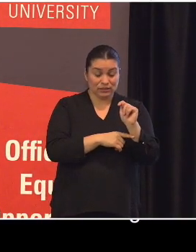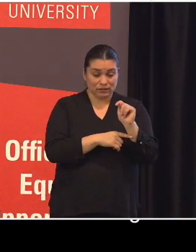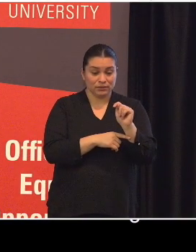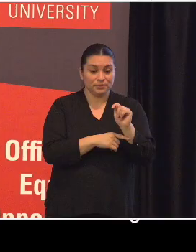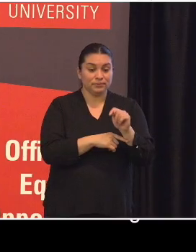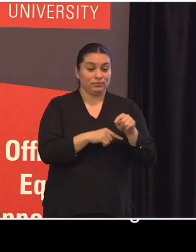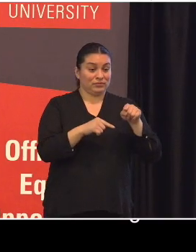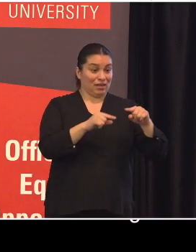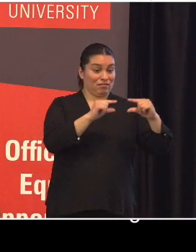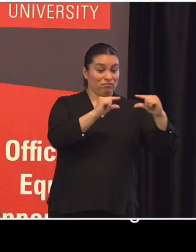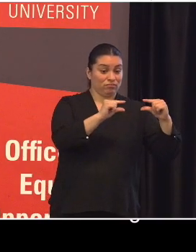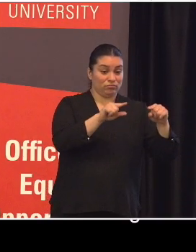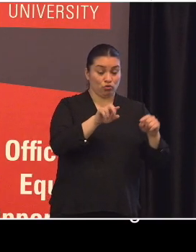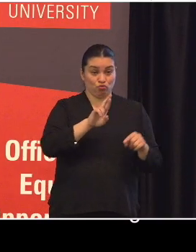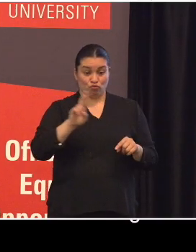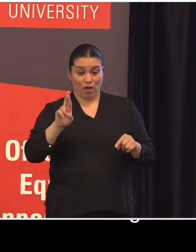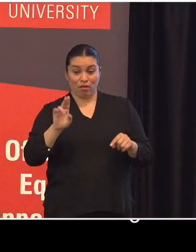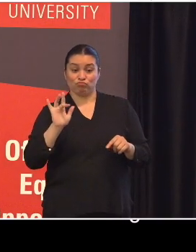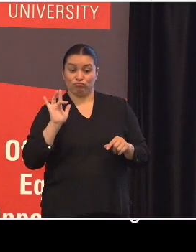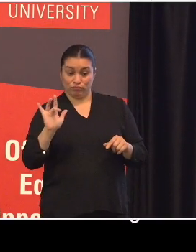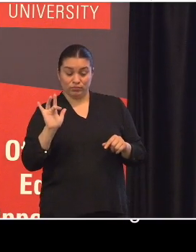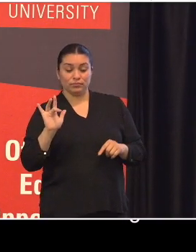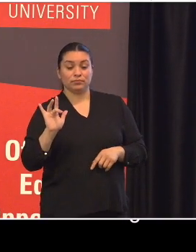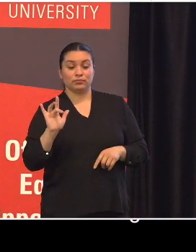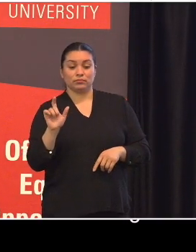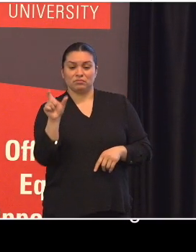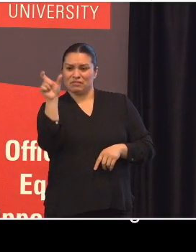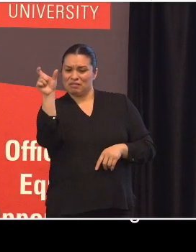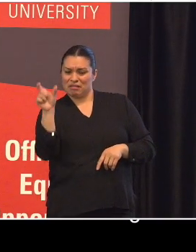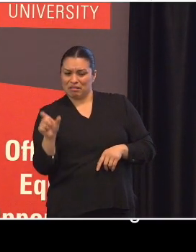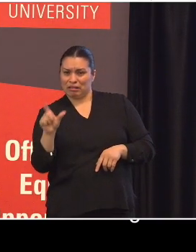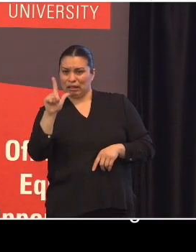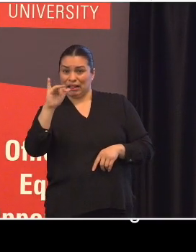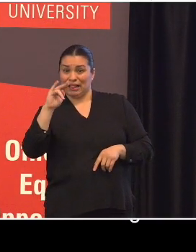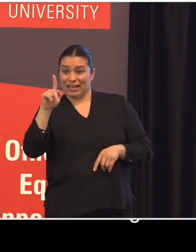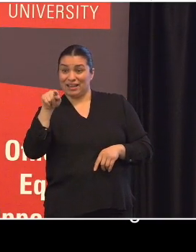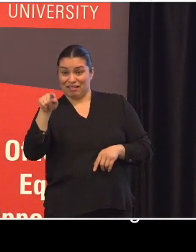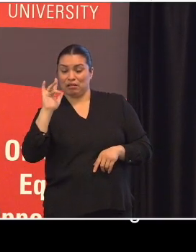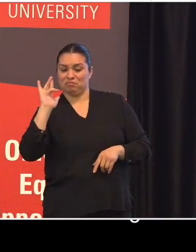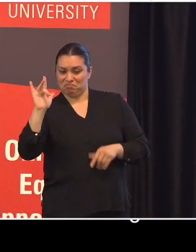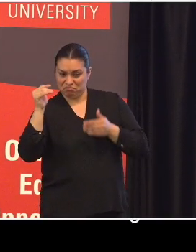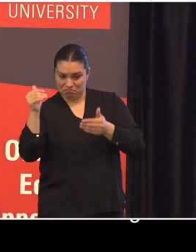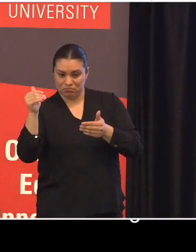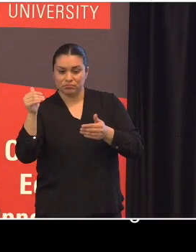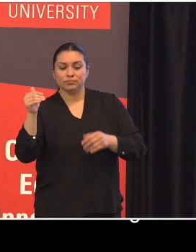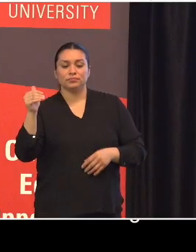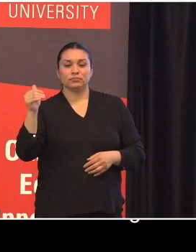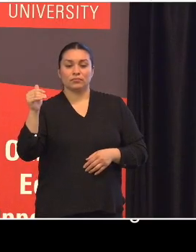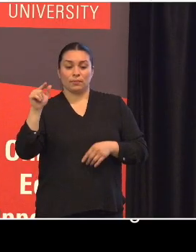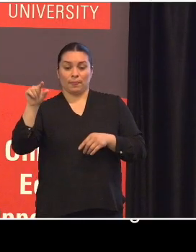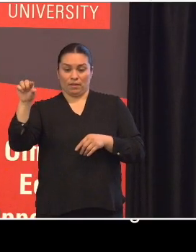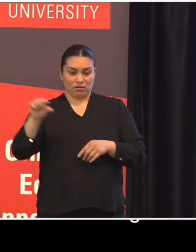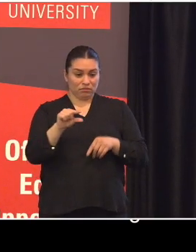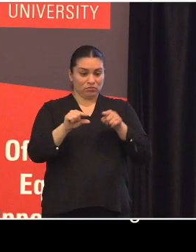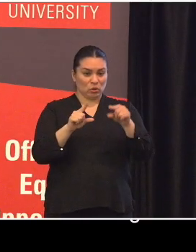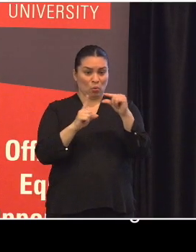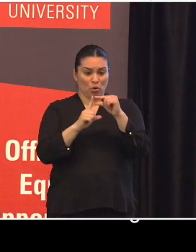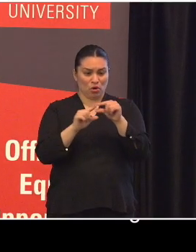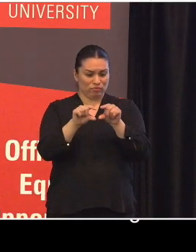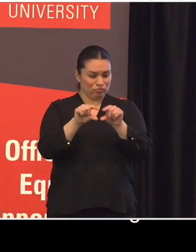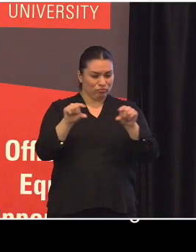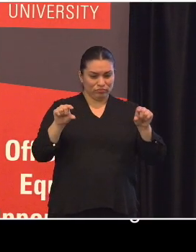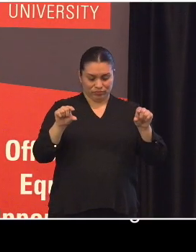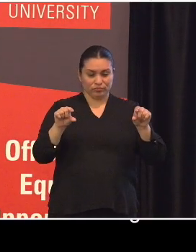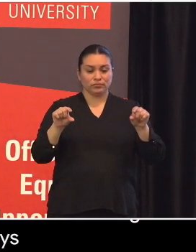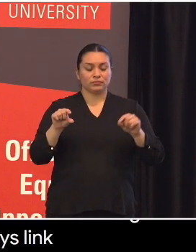an icon button that you can click on that says link. In Word, you right-click and click link, and there's an icon button you can click on